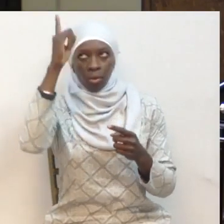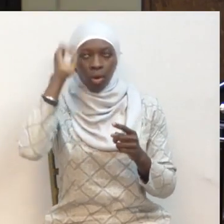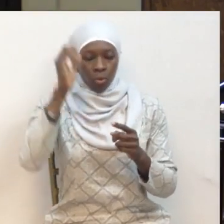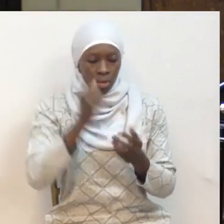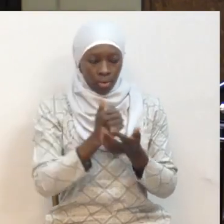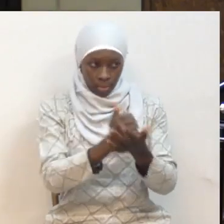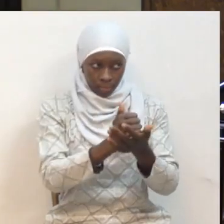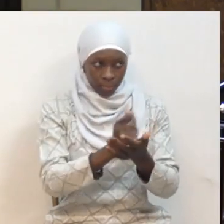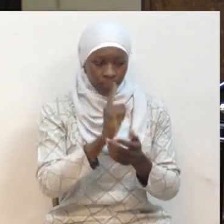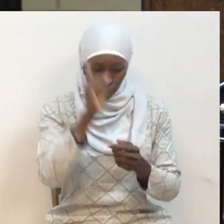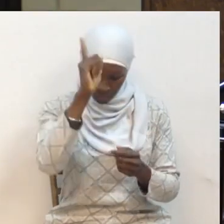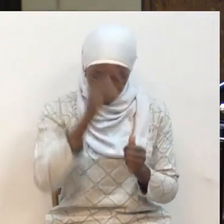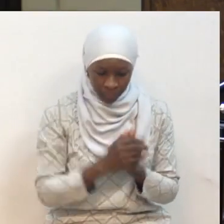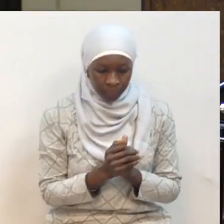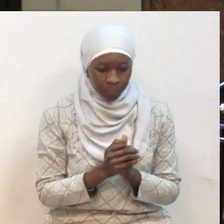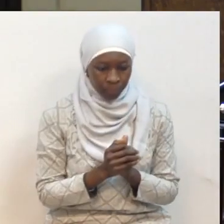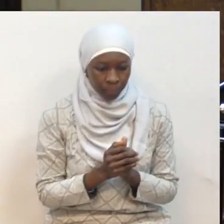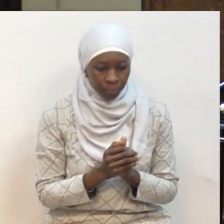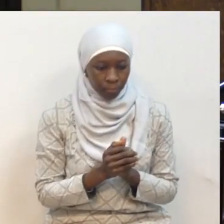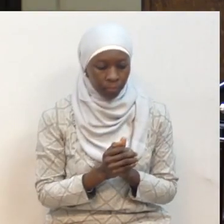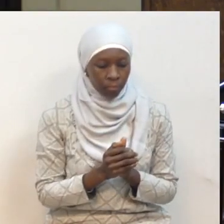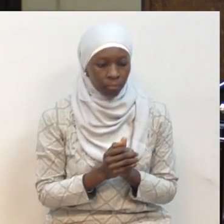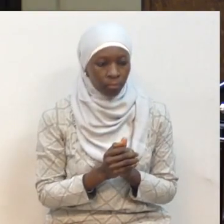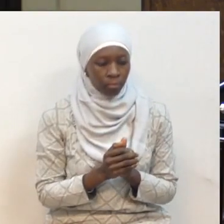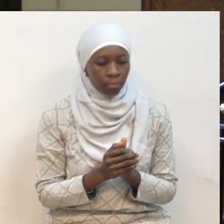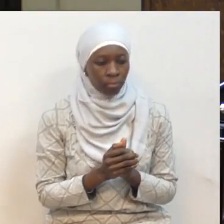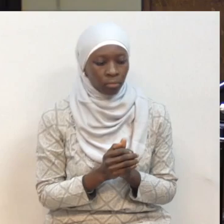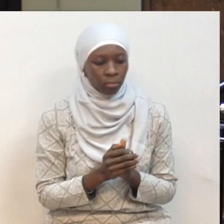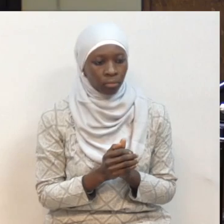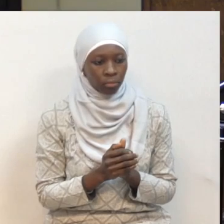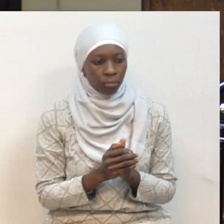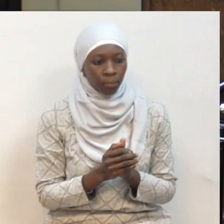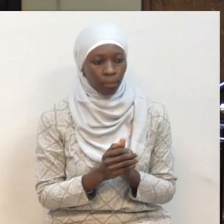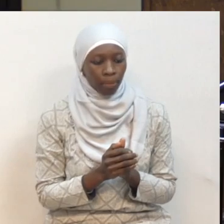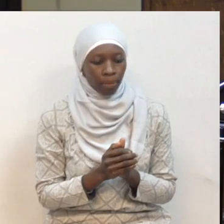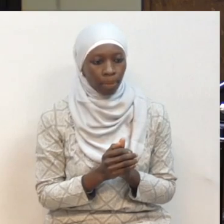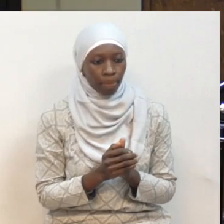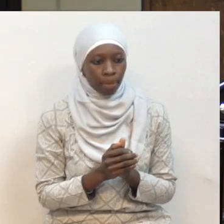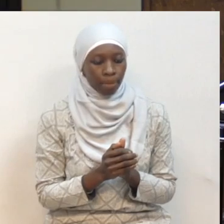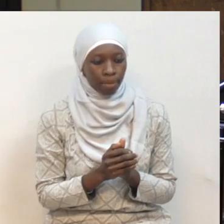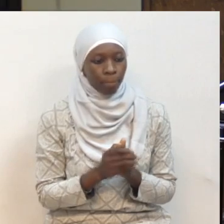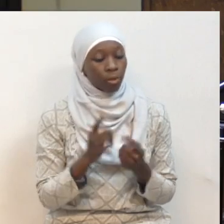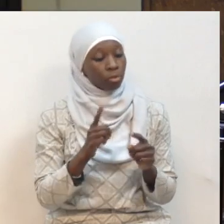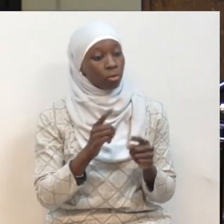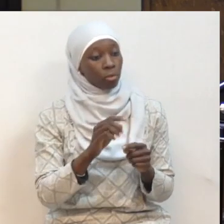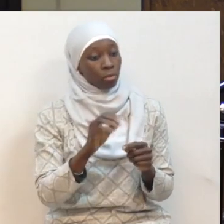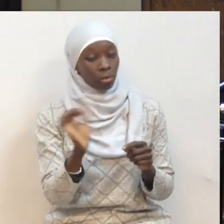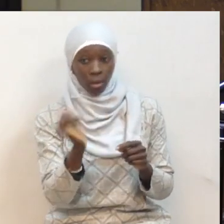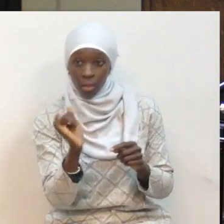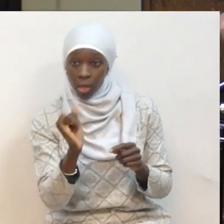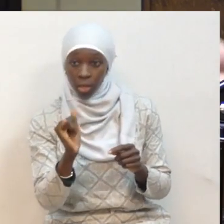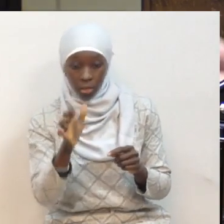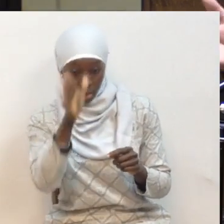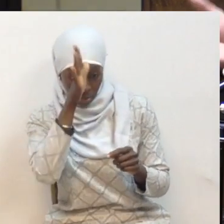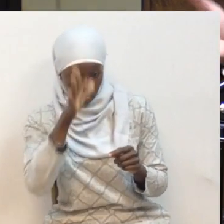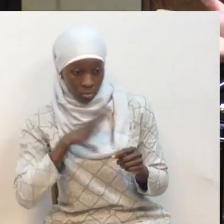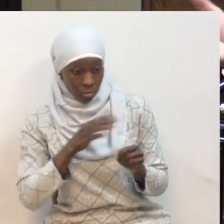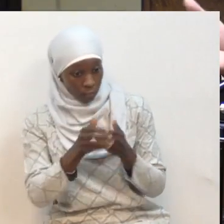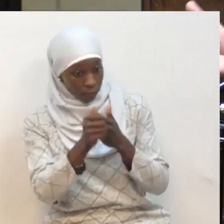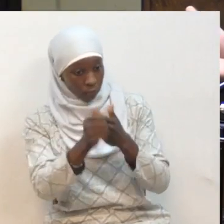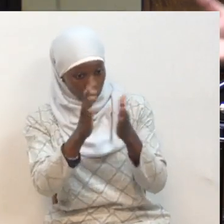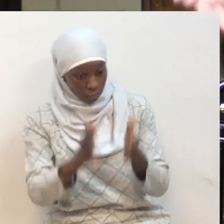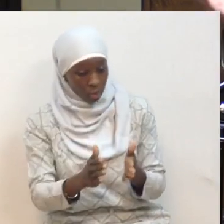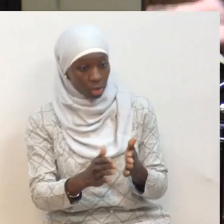leaders like Umar ibn Khattab and others who were outspoken. And they asked the Prophet, why do